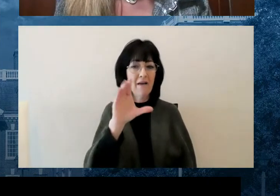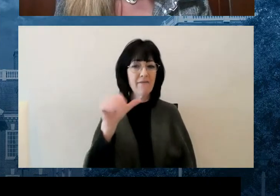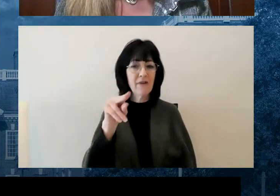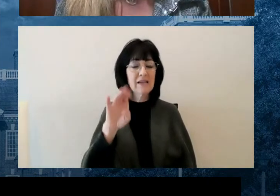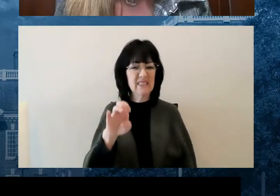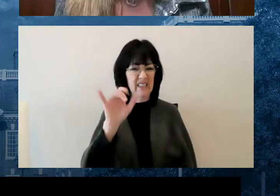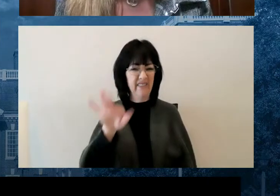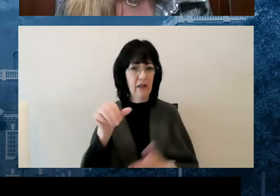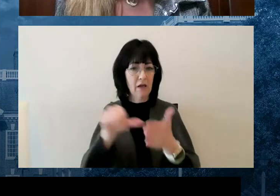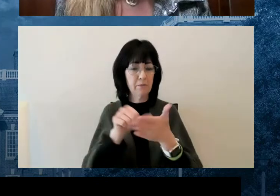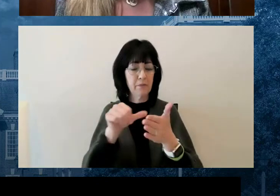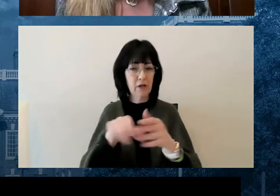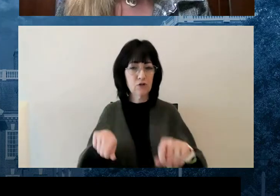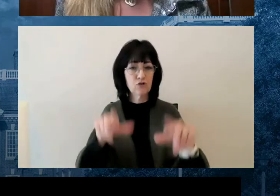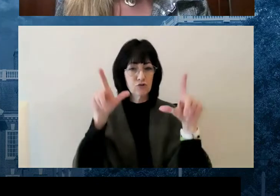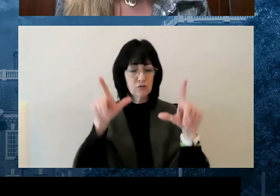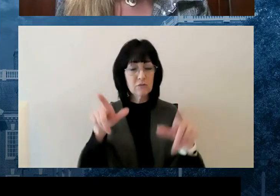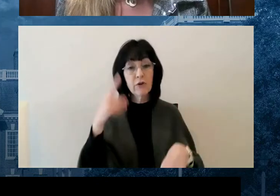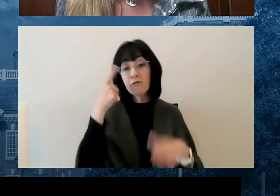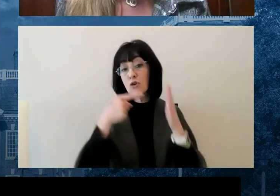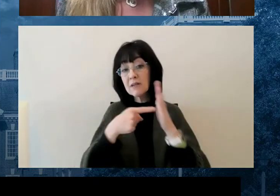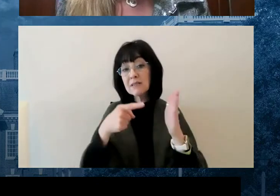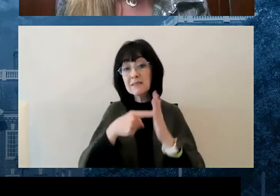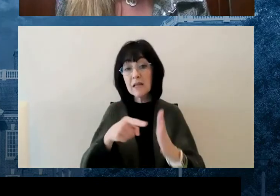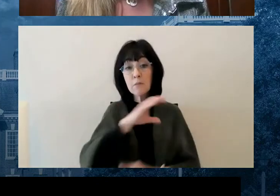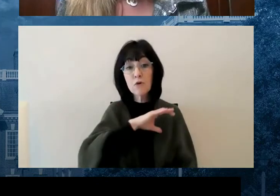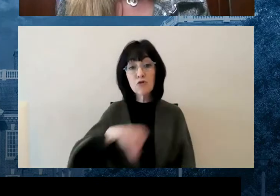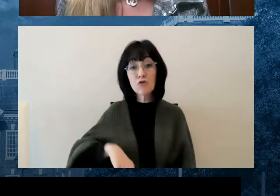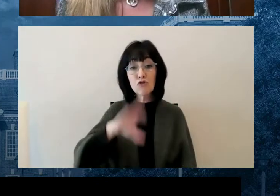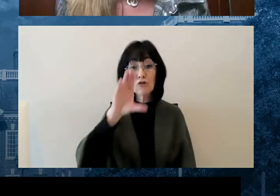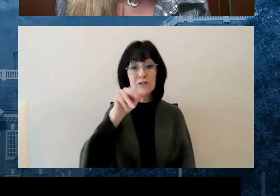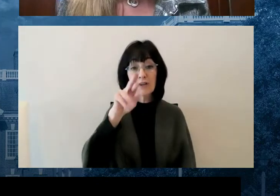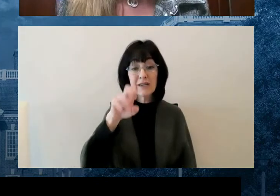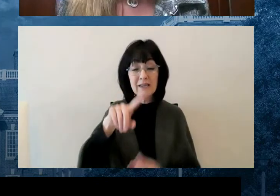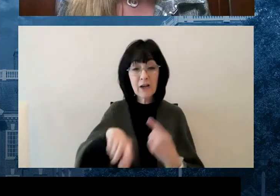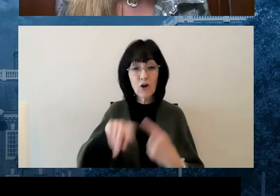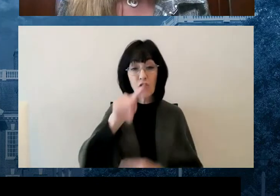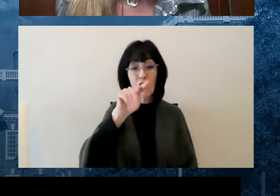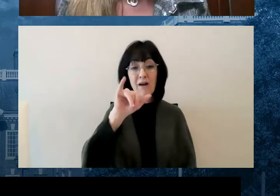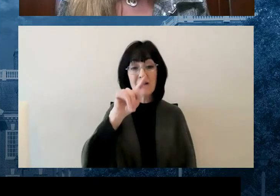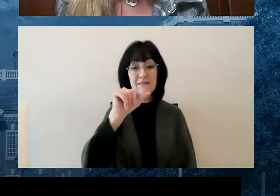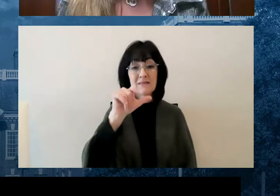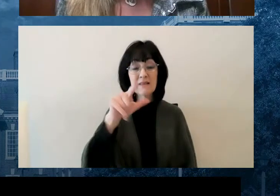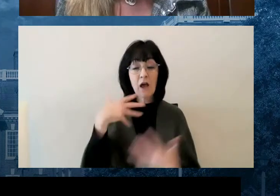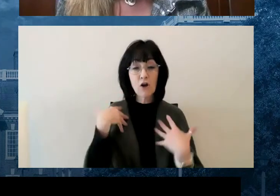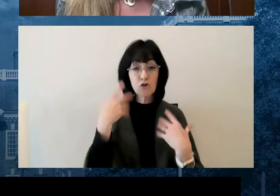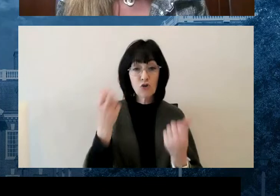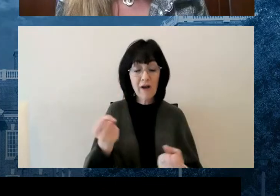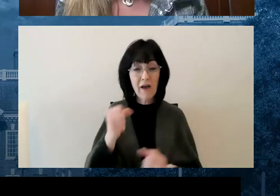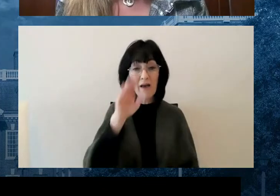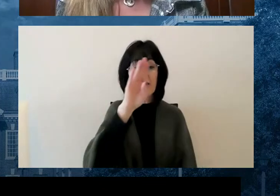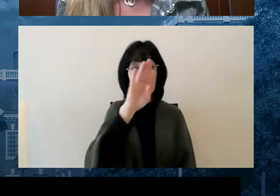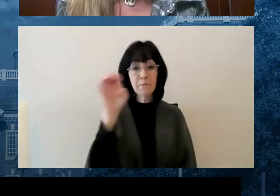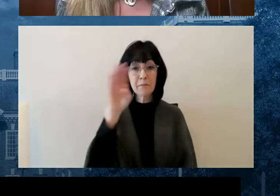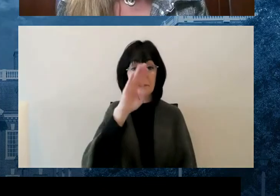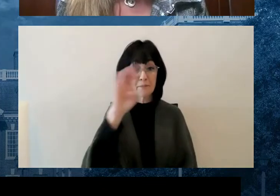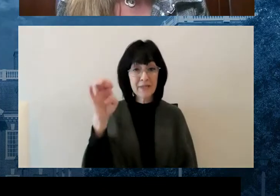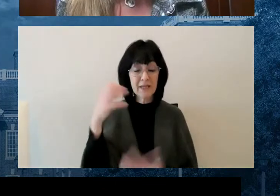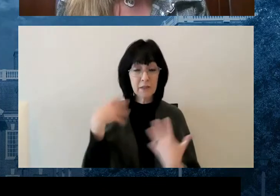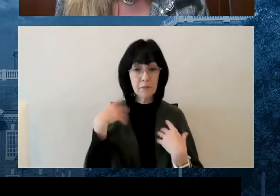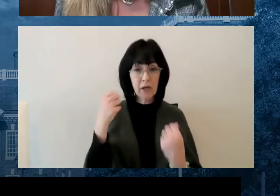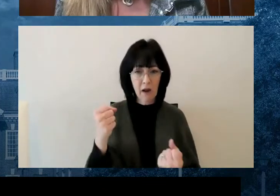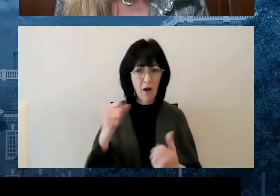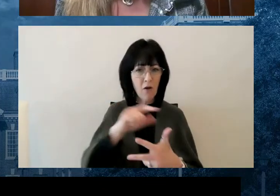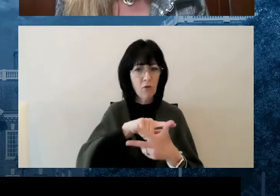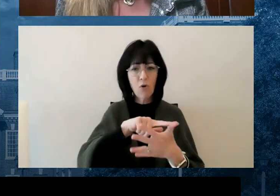For example, Christiana Care, BB, and Tidal Health have all made their online scheduling systems public, so people can make their own